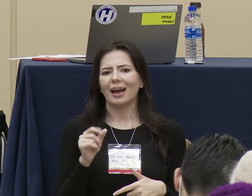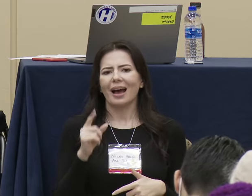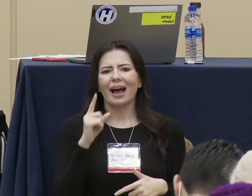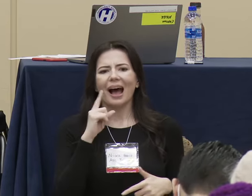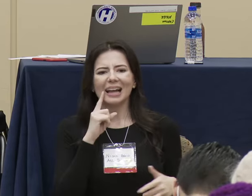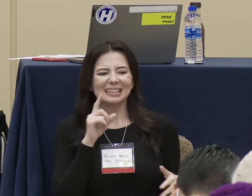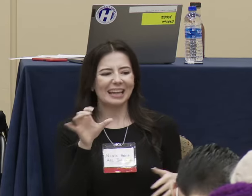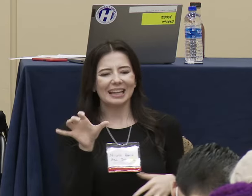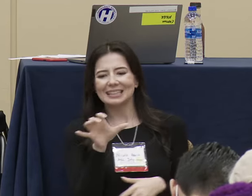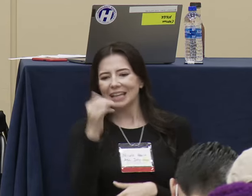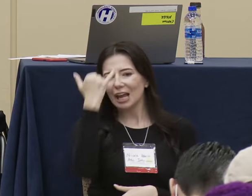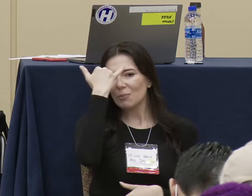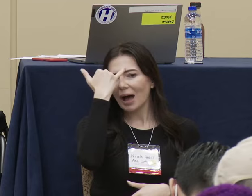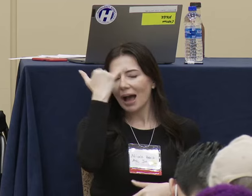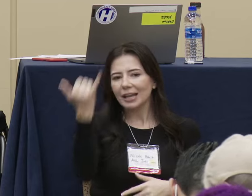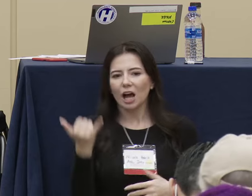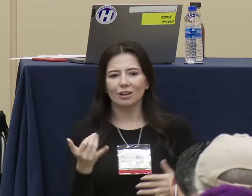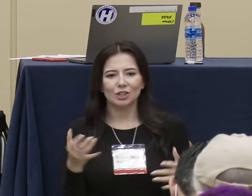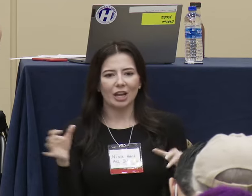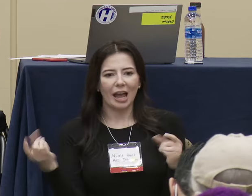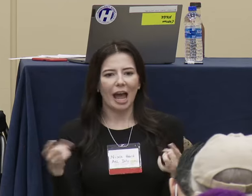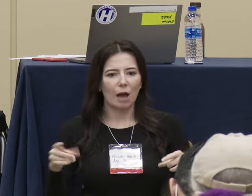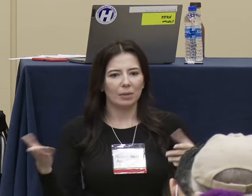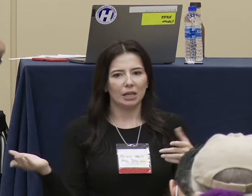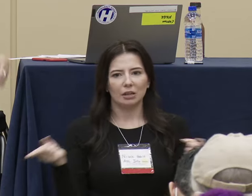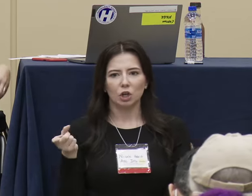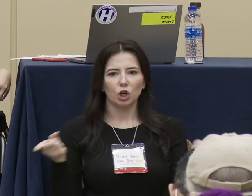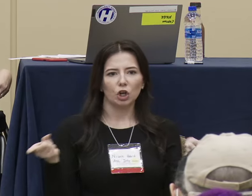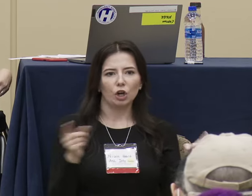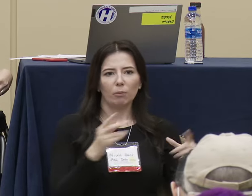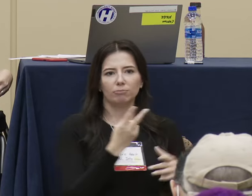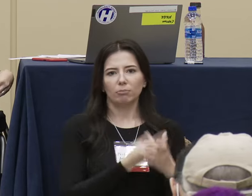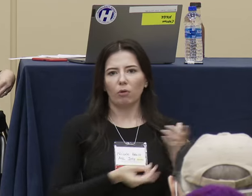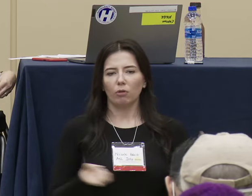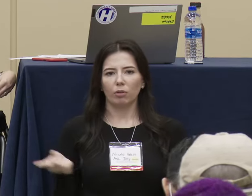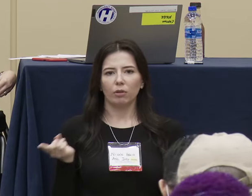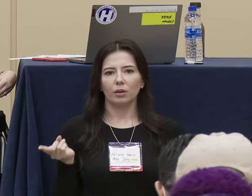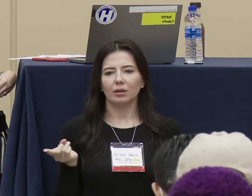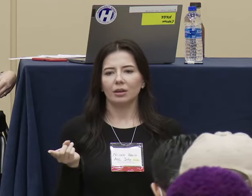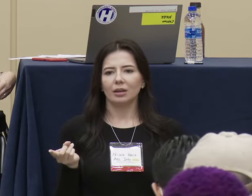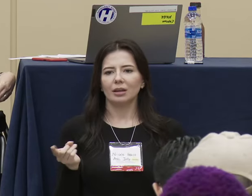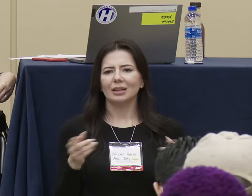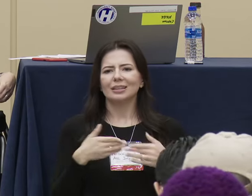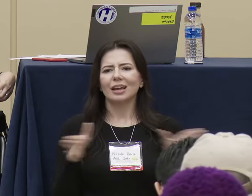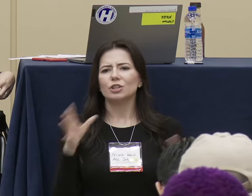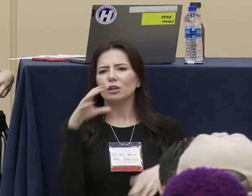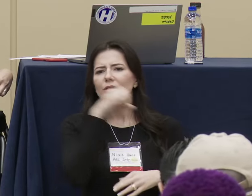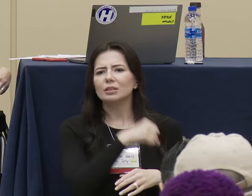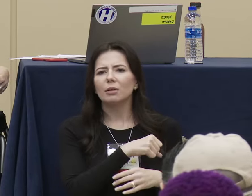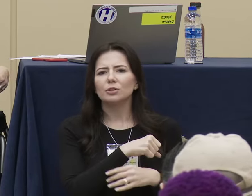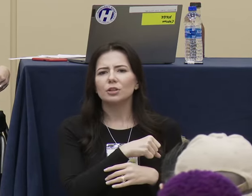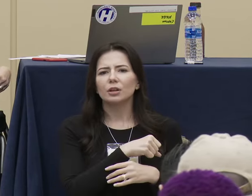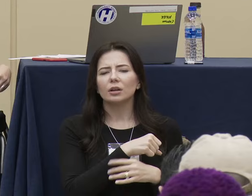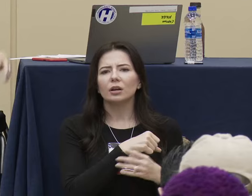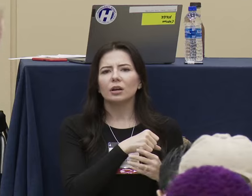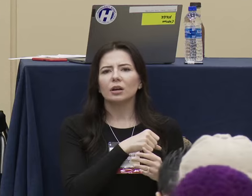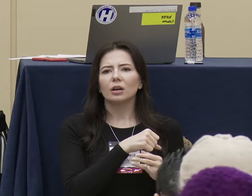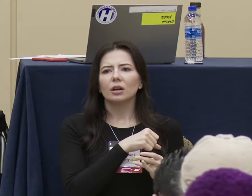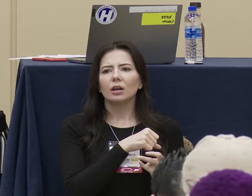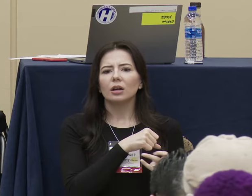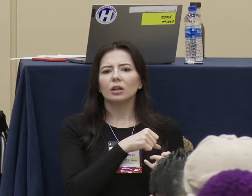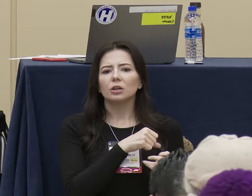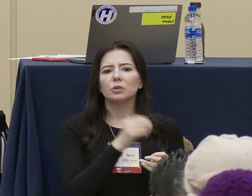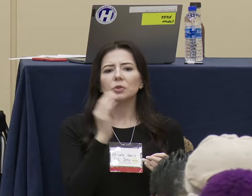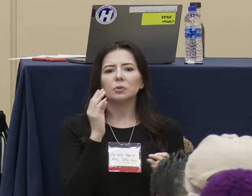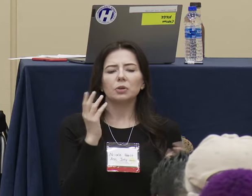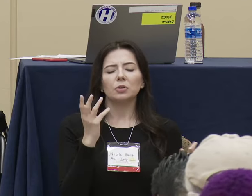question here. In both cases, the general assumption is that these are the population that will need that will not be able to kind of make